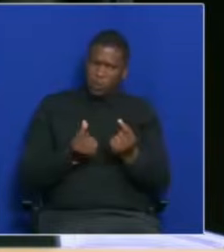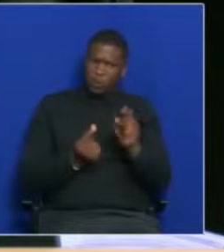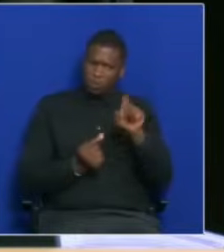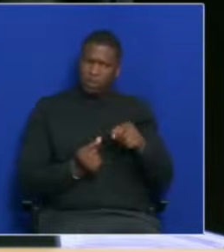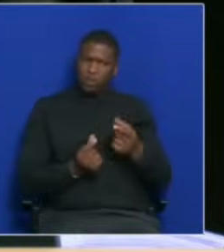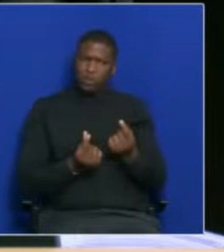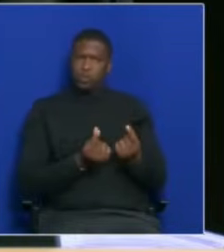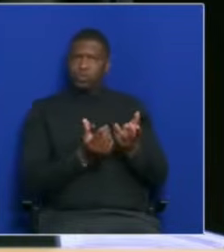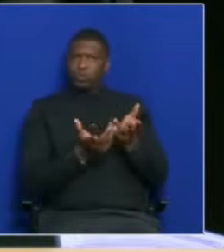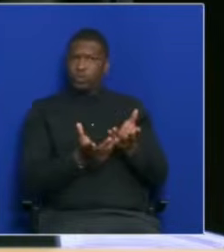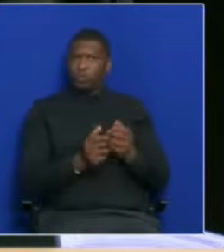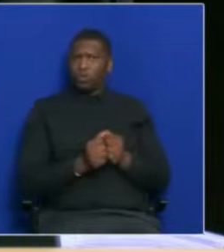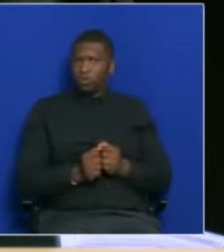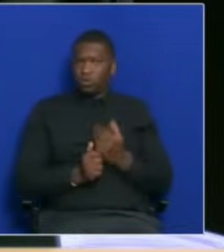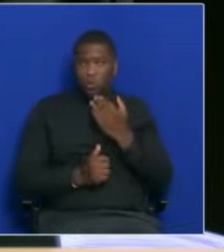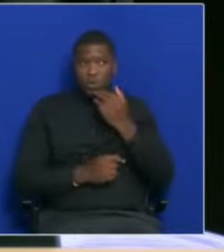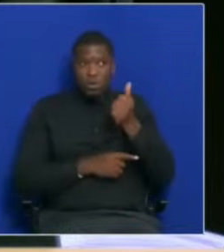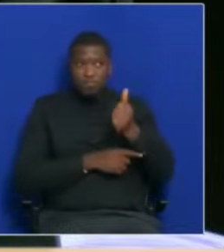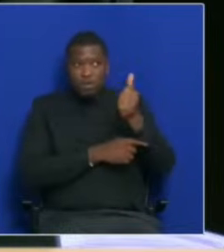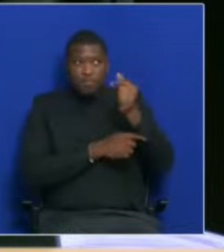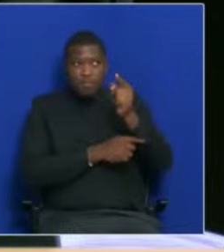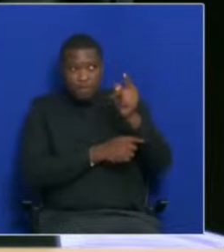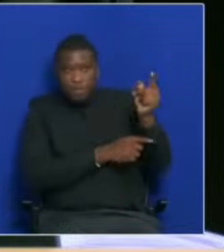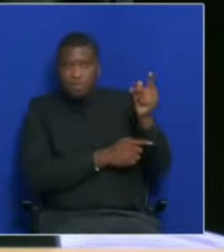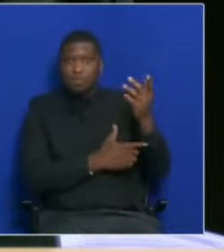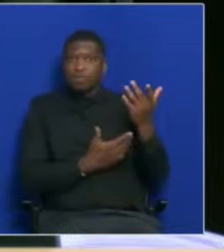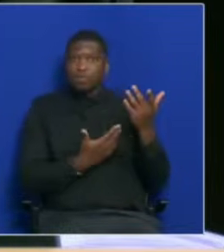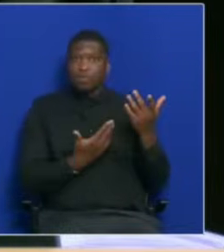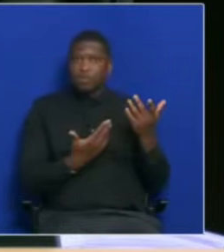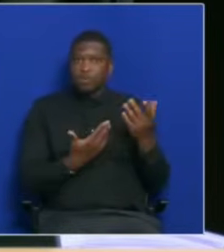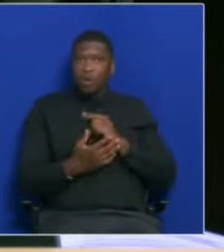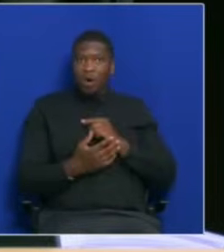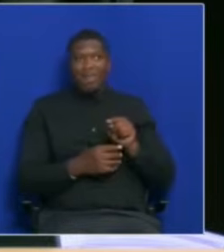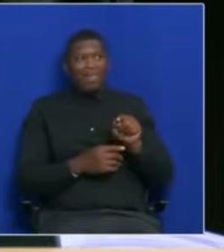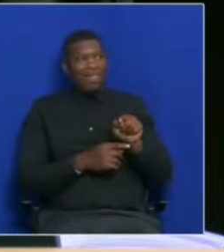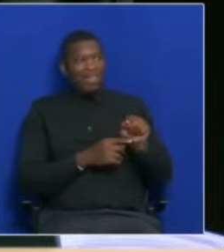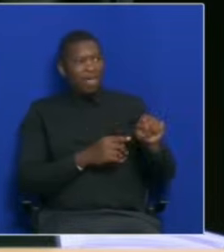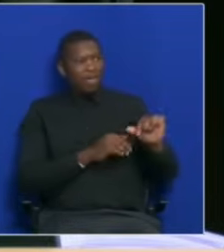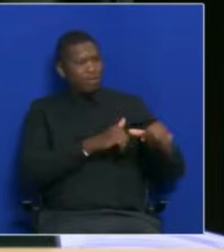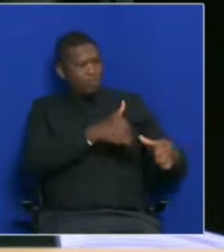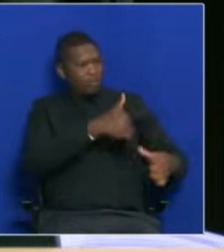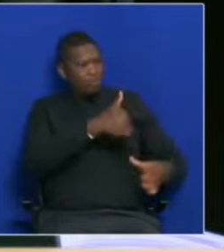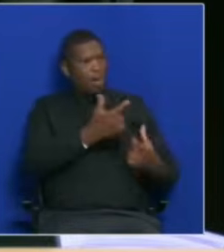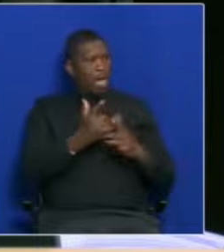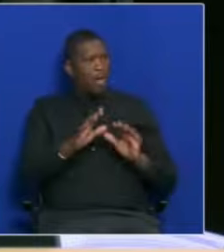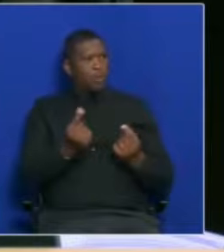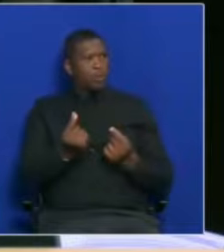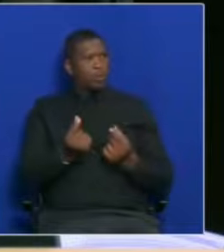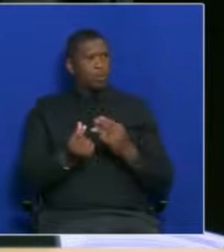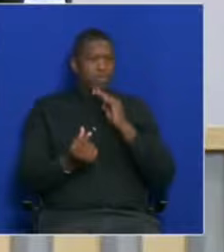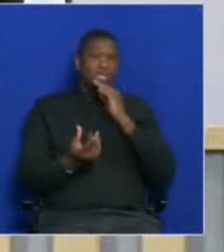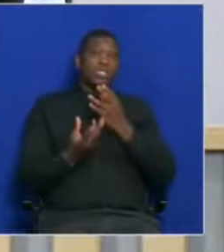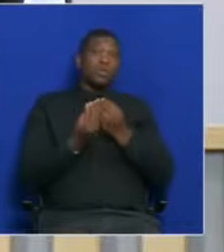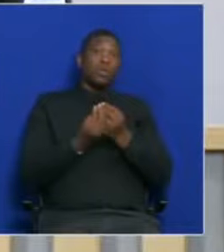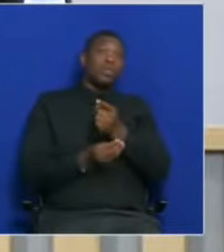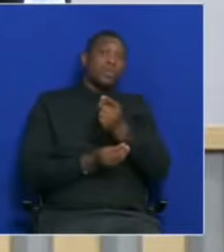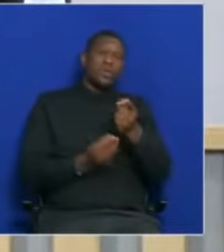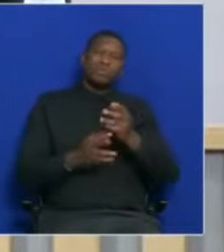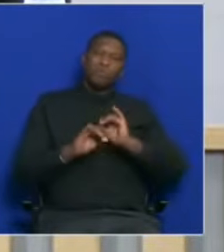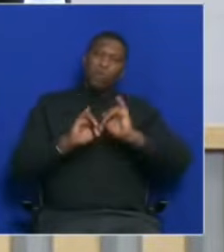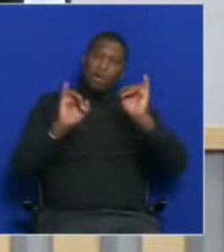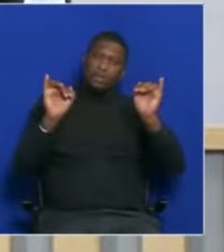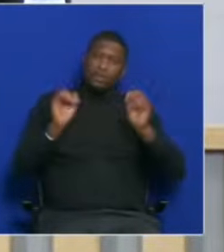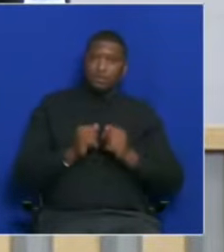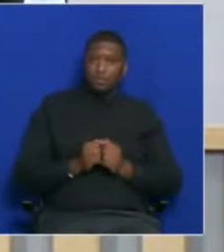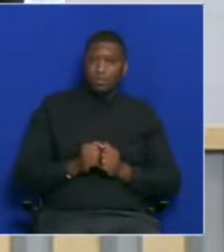officials who are by far junior to you. So with you, it's worse. And I accept that,